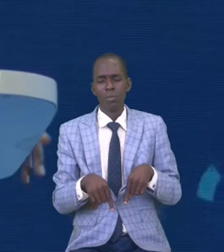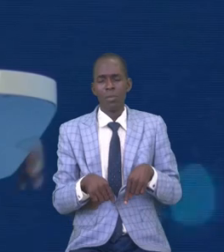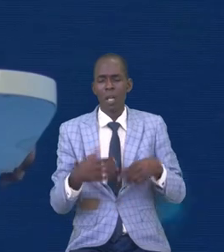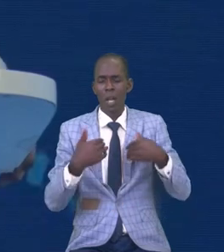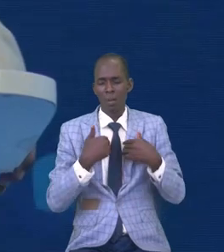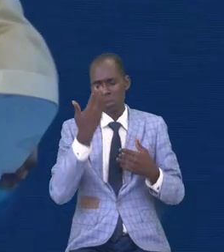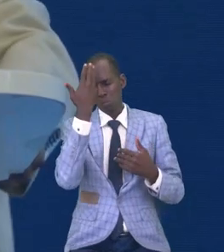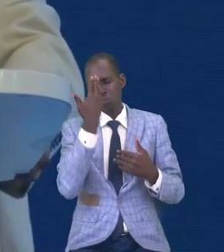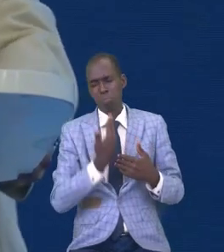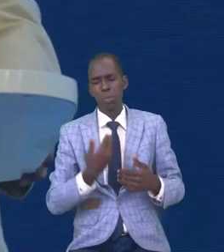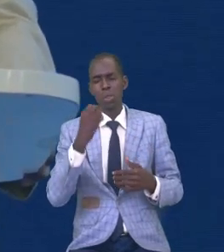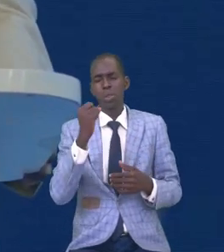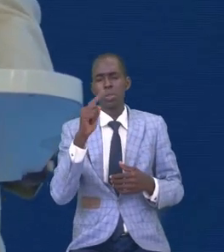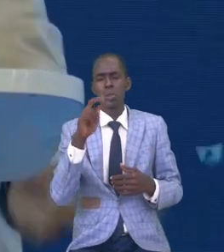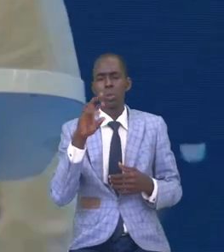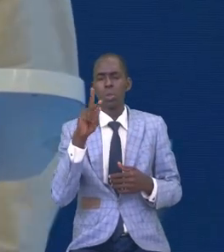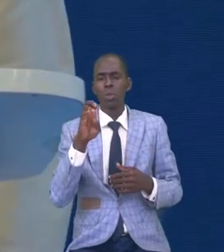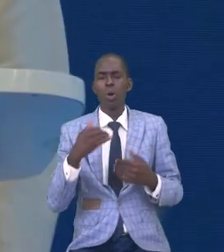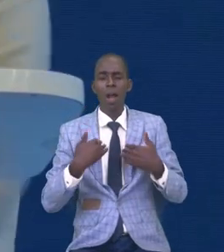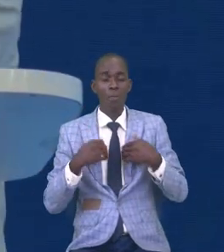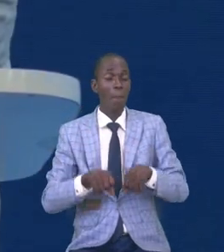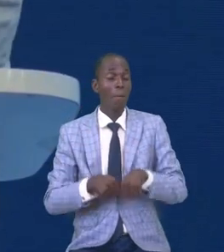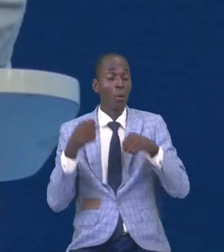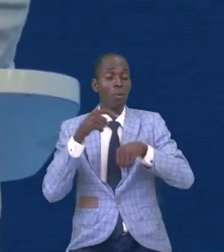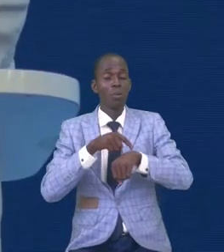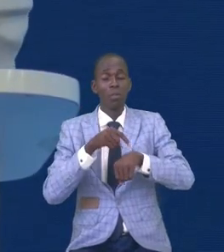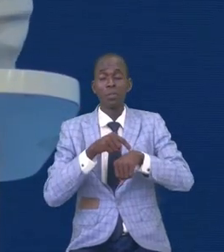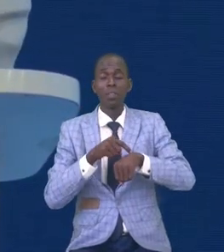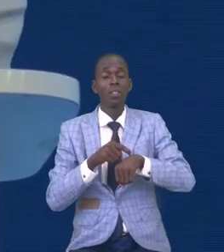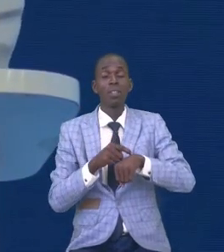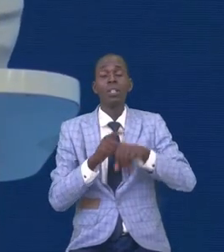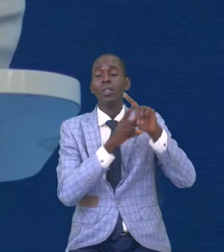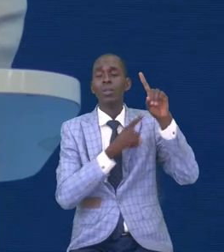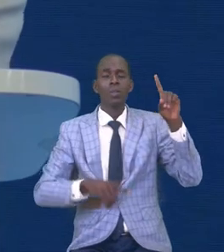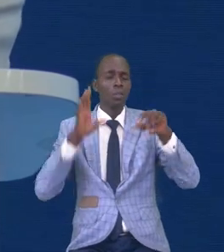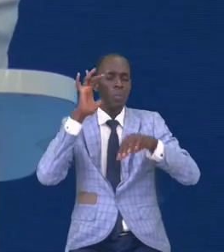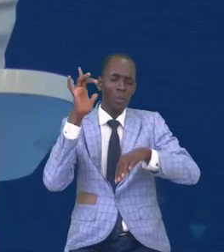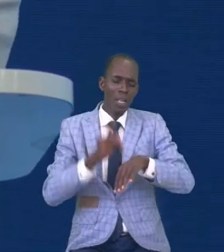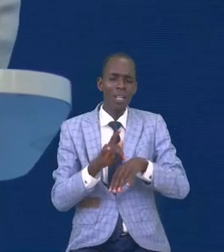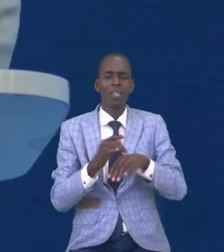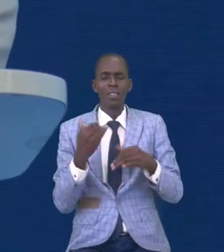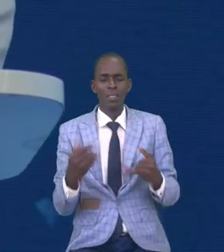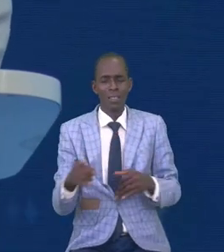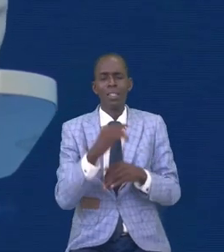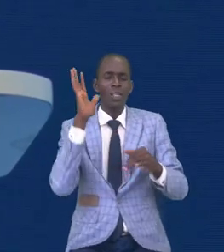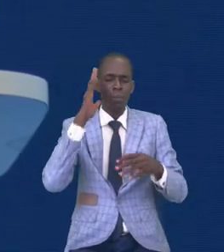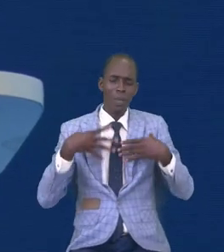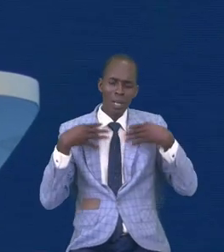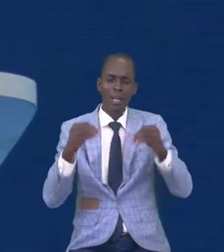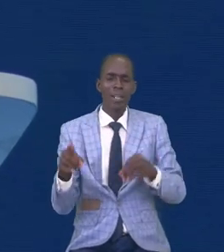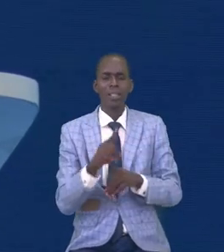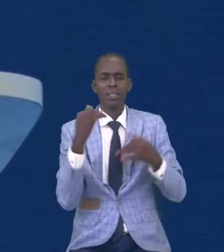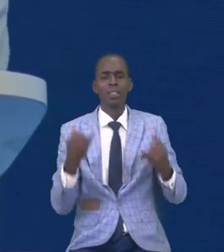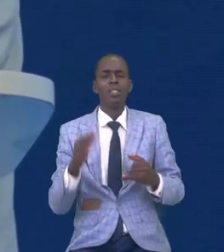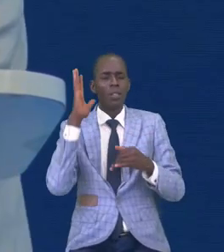stroke, or they have broken bones, Lord, I pray you touch them now. You heal them now. You mend